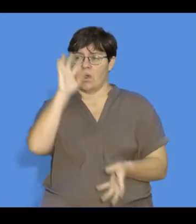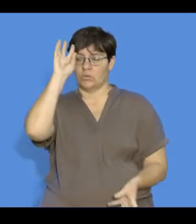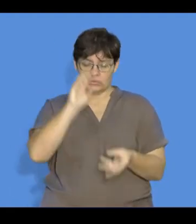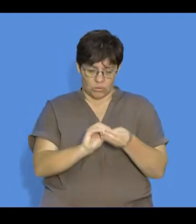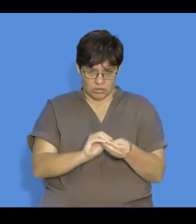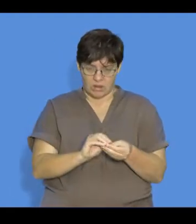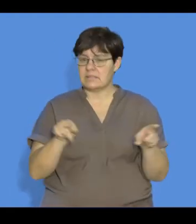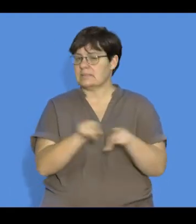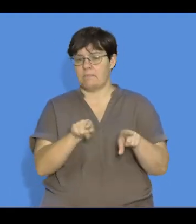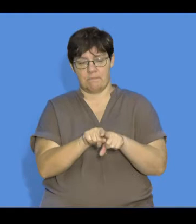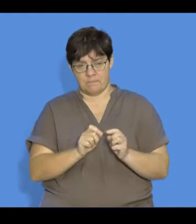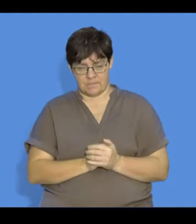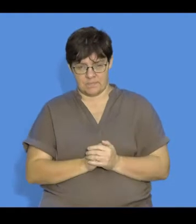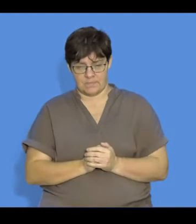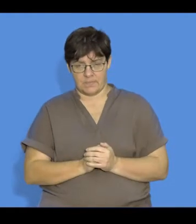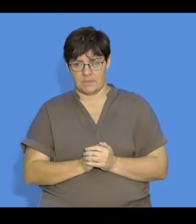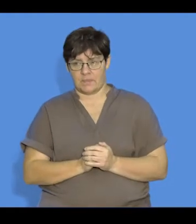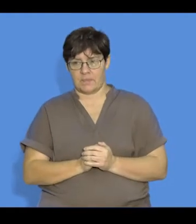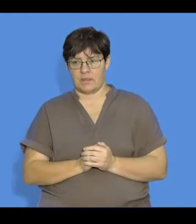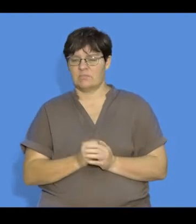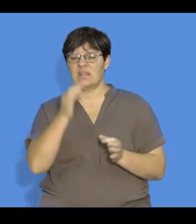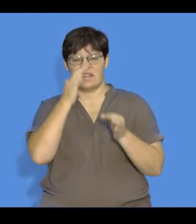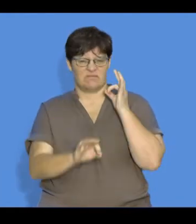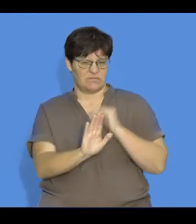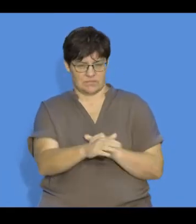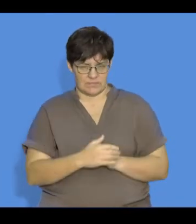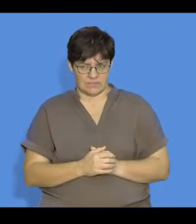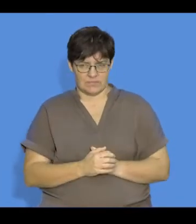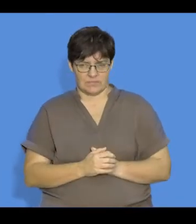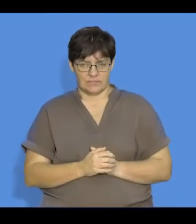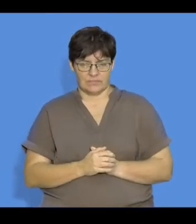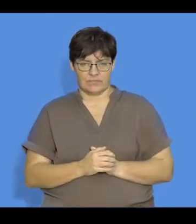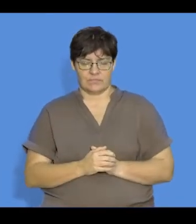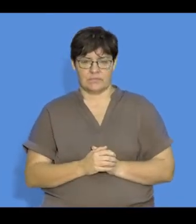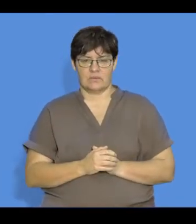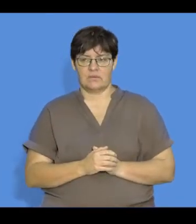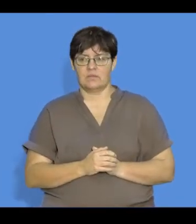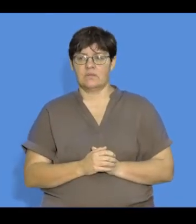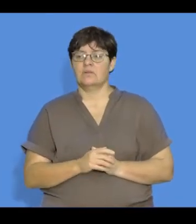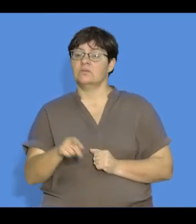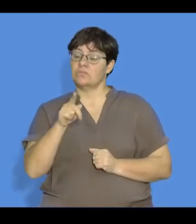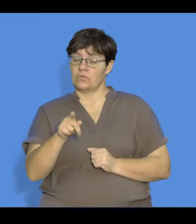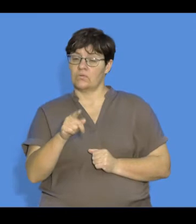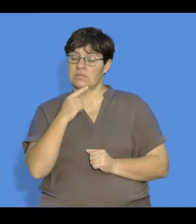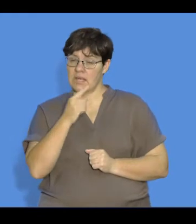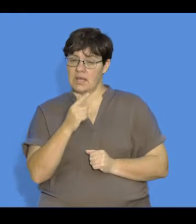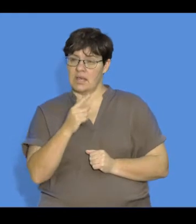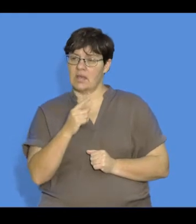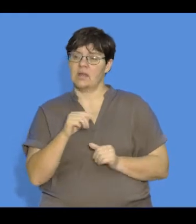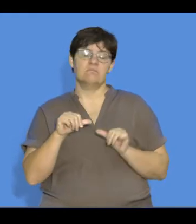the circuit. Okay, so this is a simple series circuit. Right, so in a series circuit, what are we saying? The